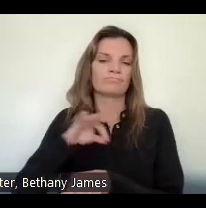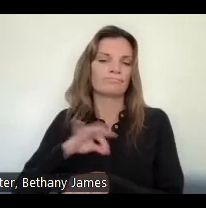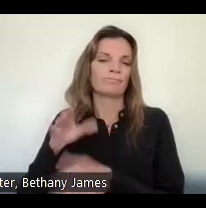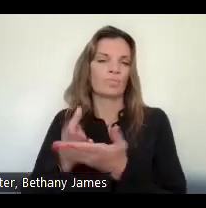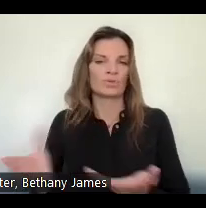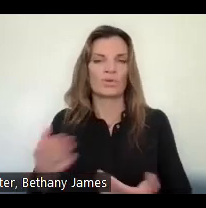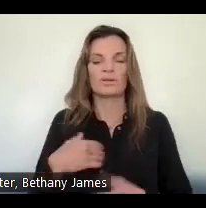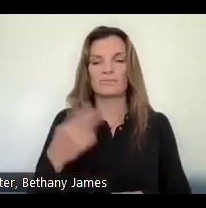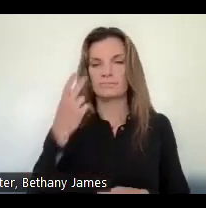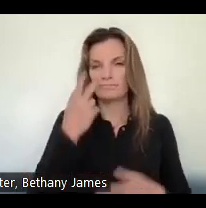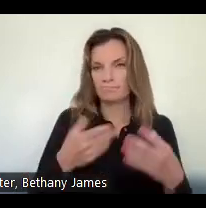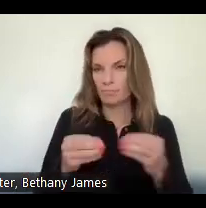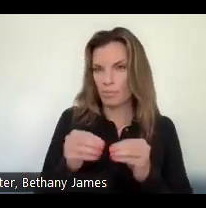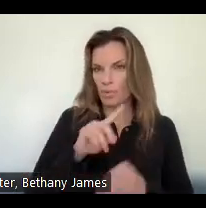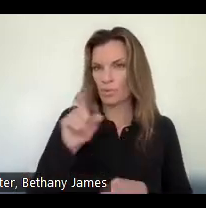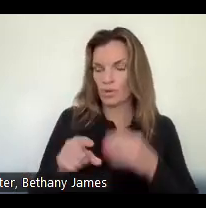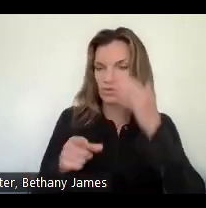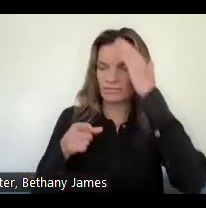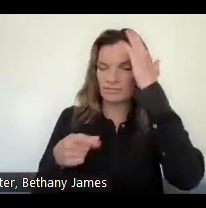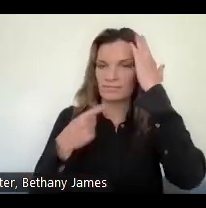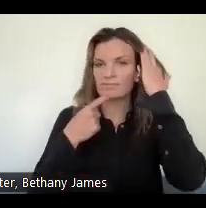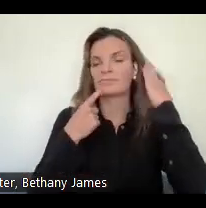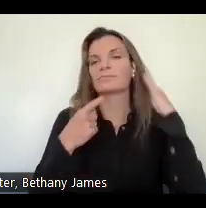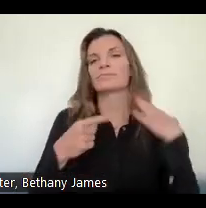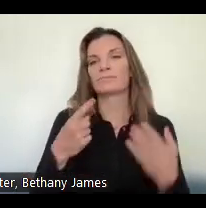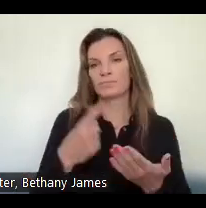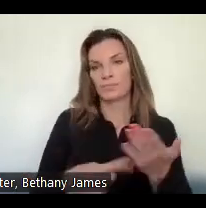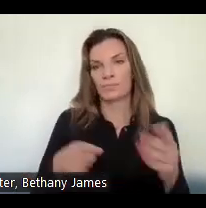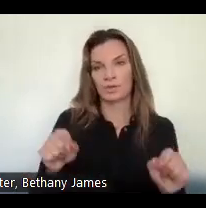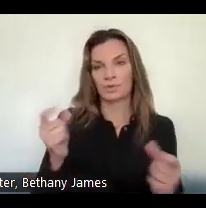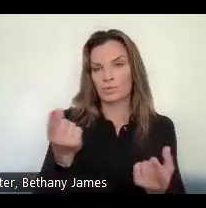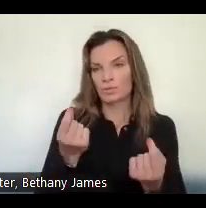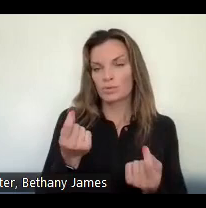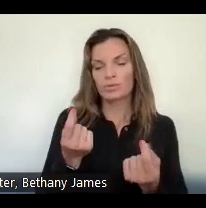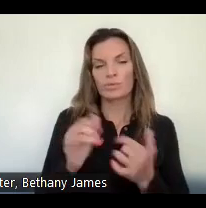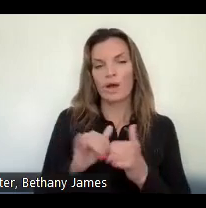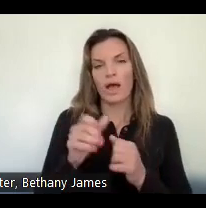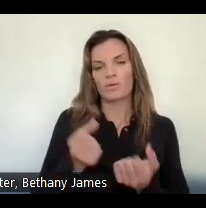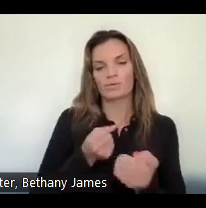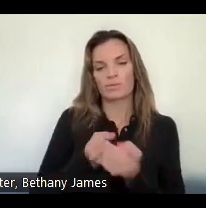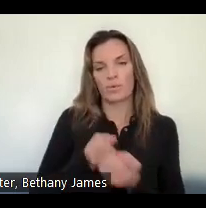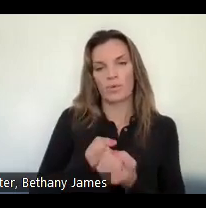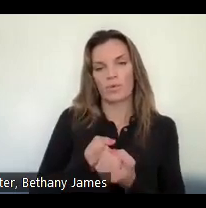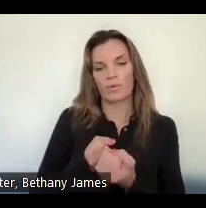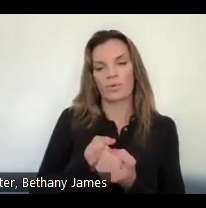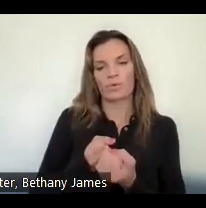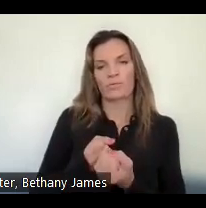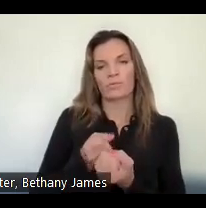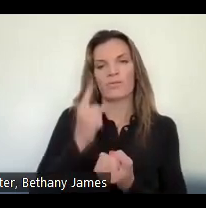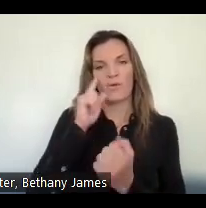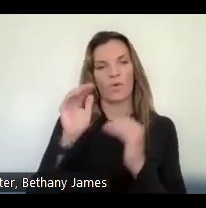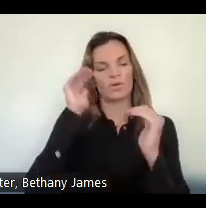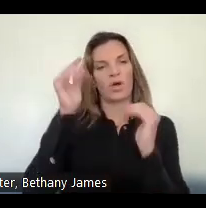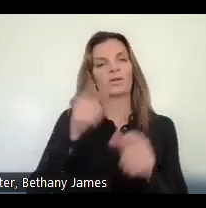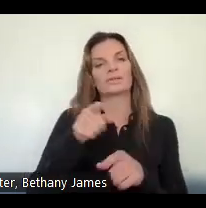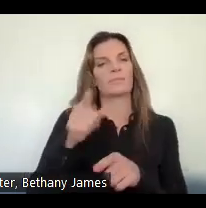I see an additional question. It says, what can you do or offer support to an adult who will not admit they are autistic, even